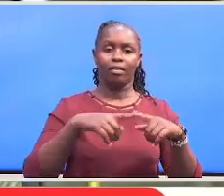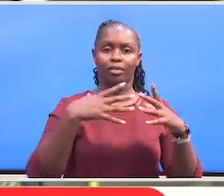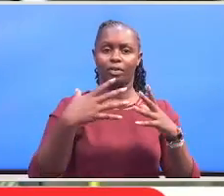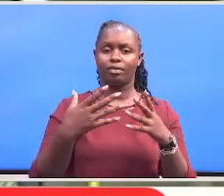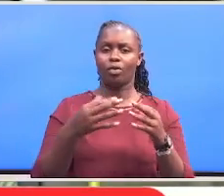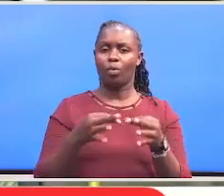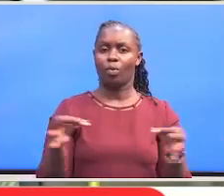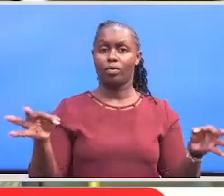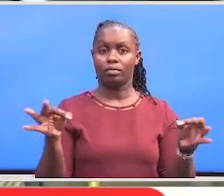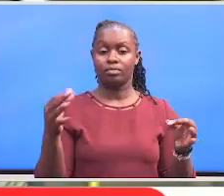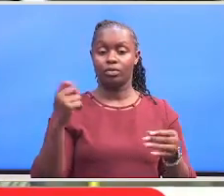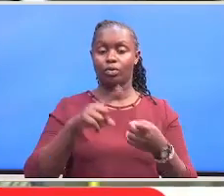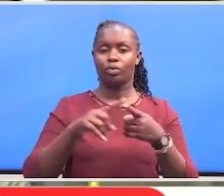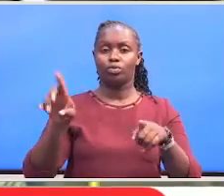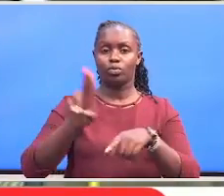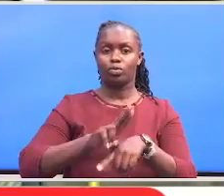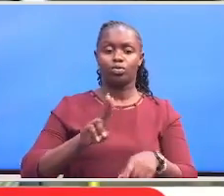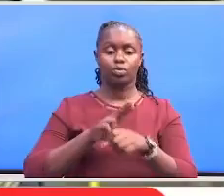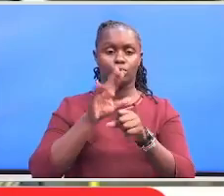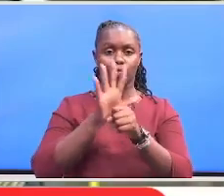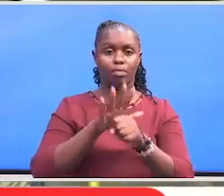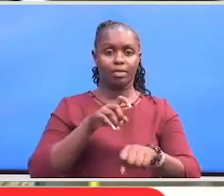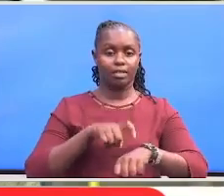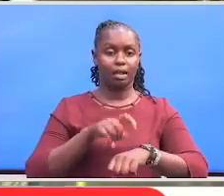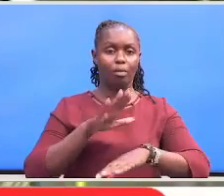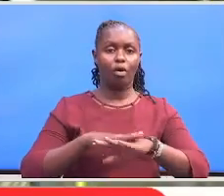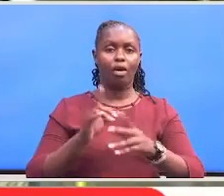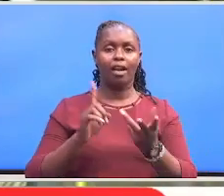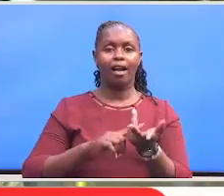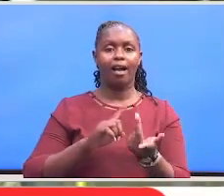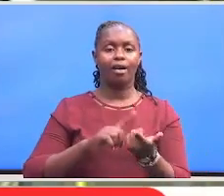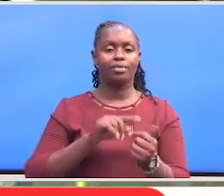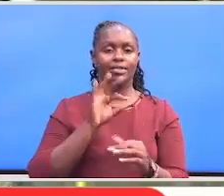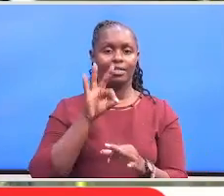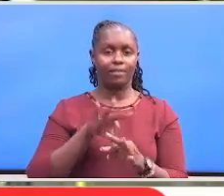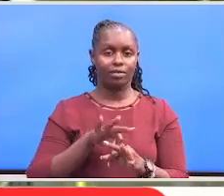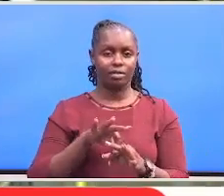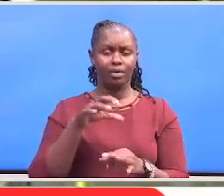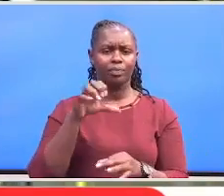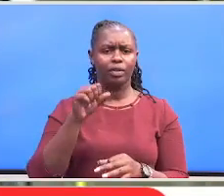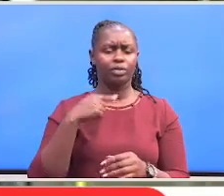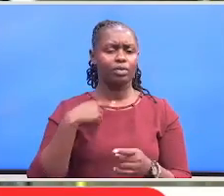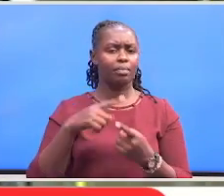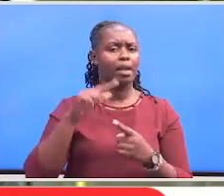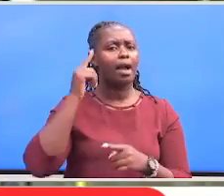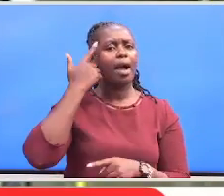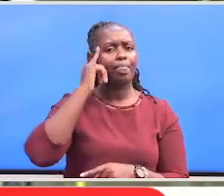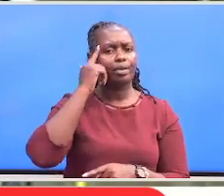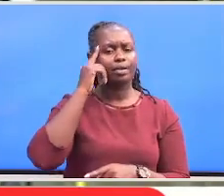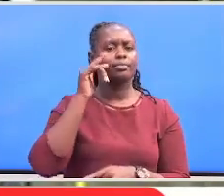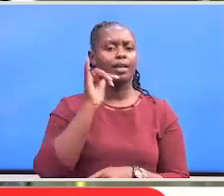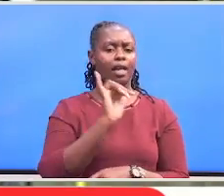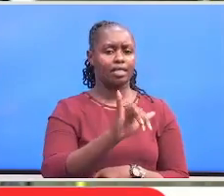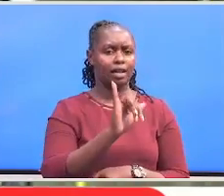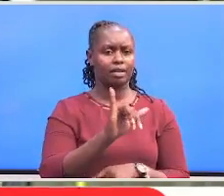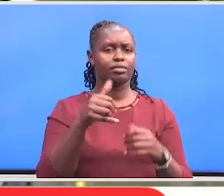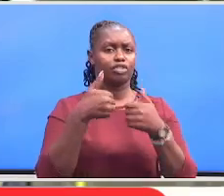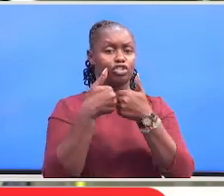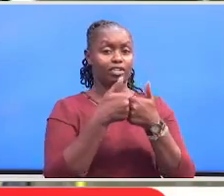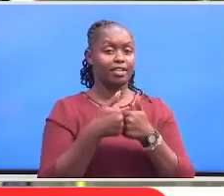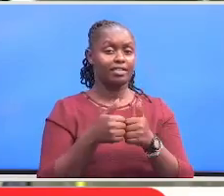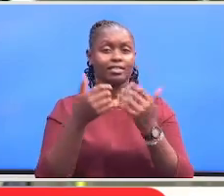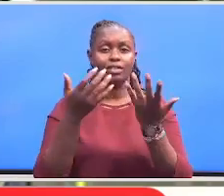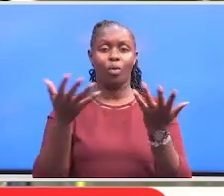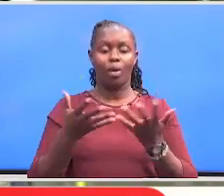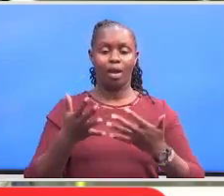lot of time inatumika kwa kuhesabu votes. So nikaona hapo hivyo kuna gap. There hapo hivyo kuna challenge ya